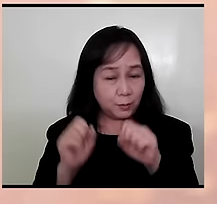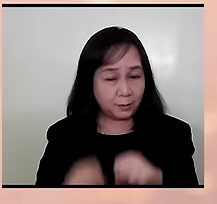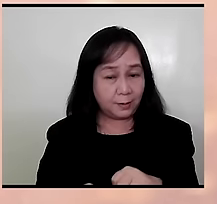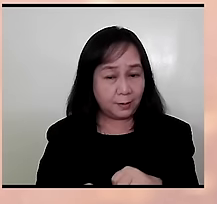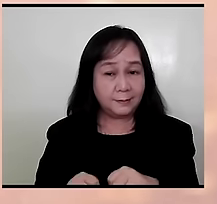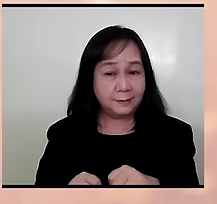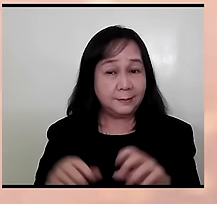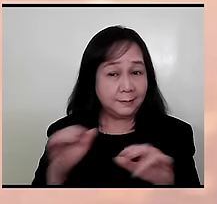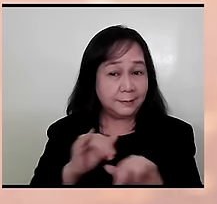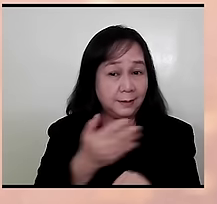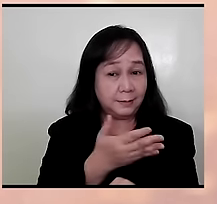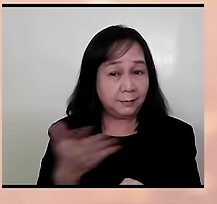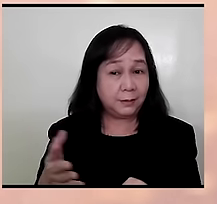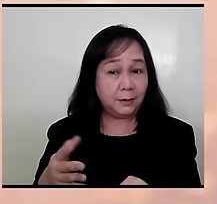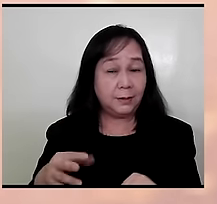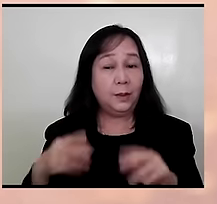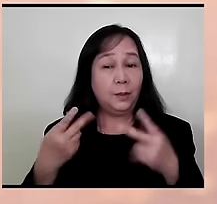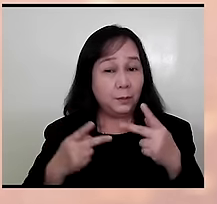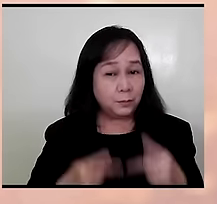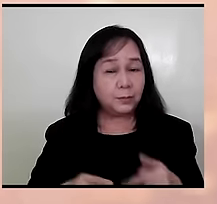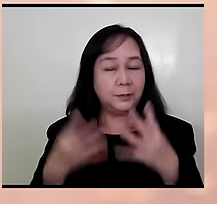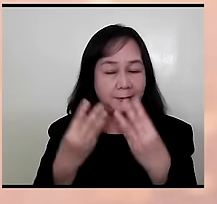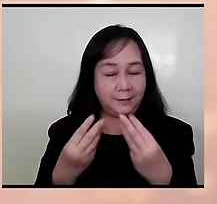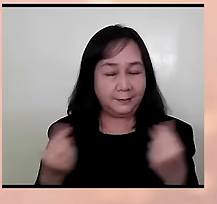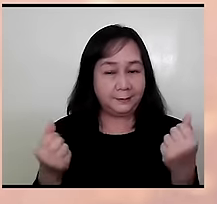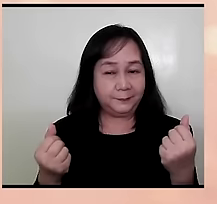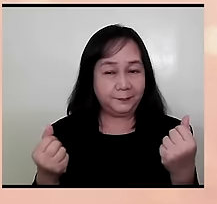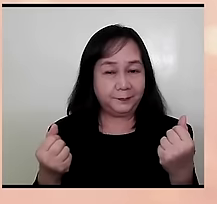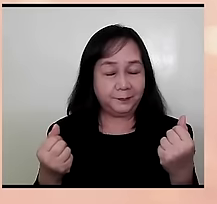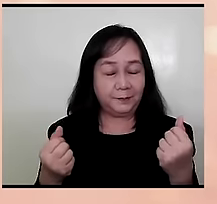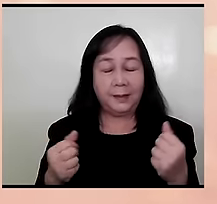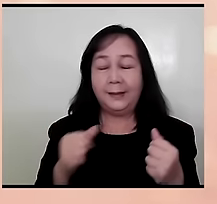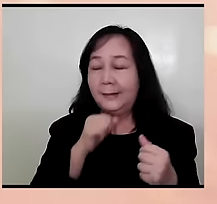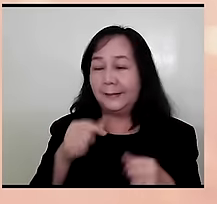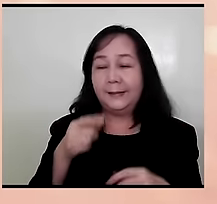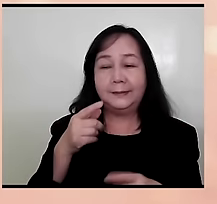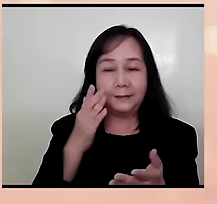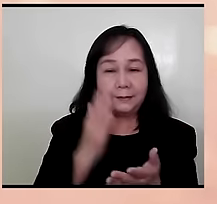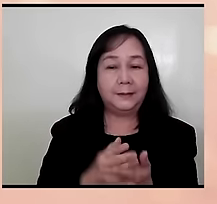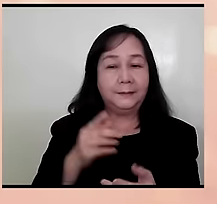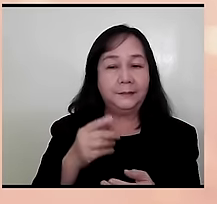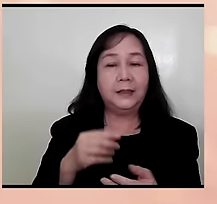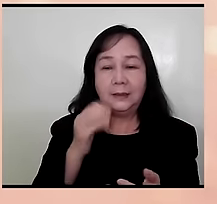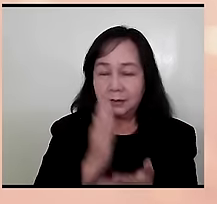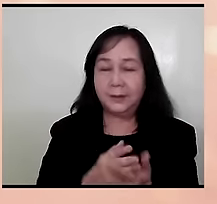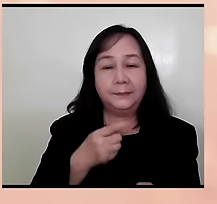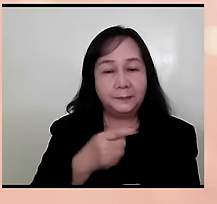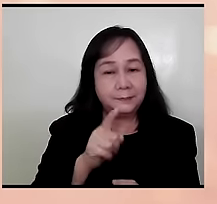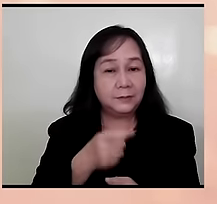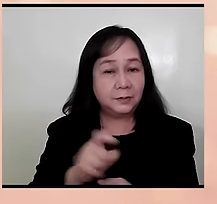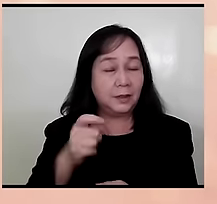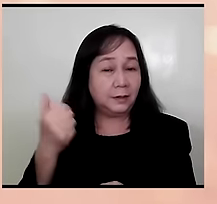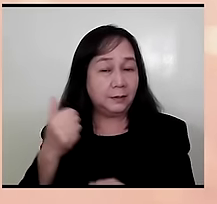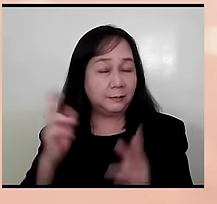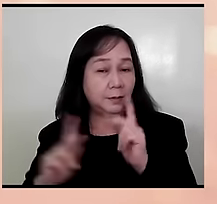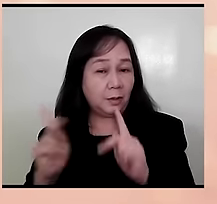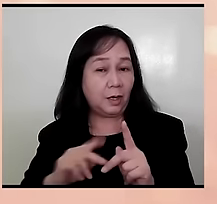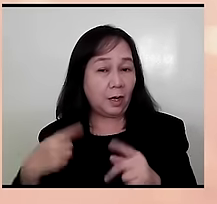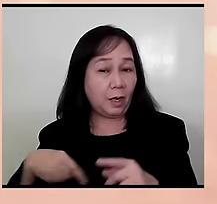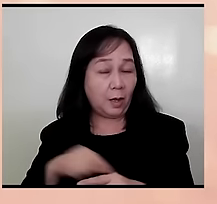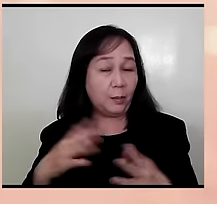healed and they will not oppress others? Are we willing to look at our own